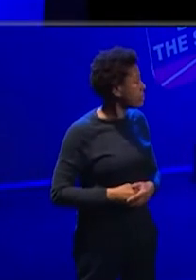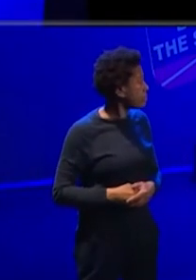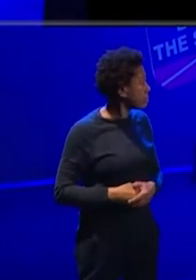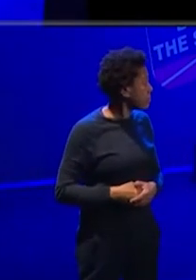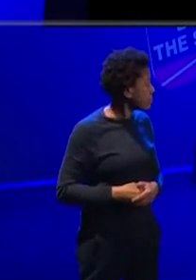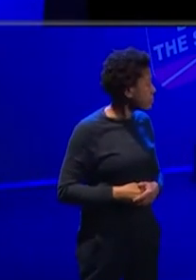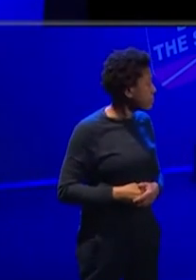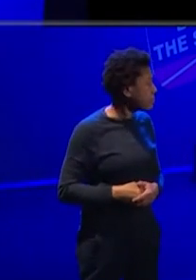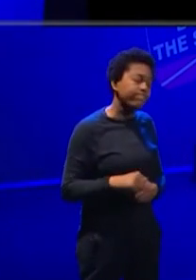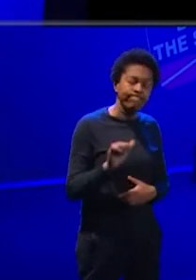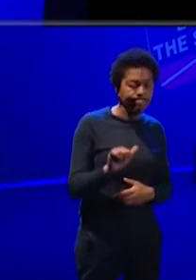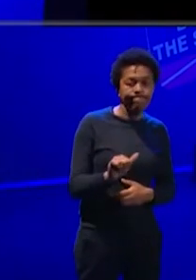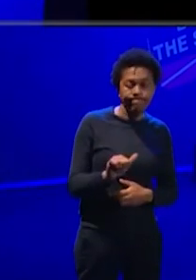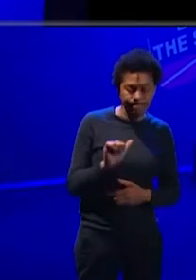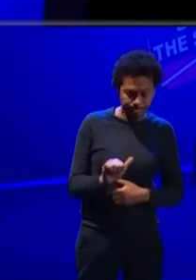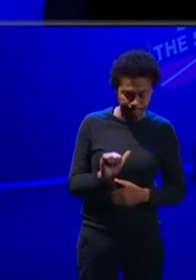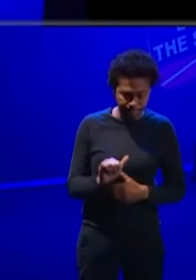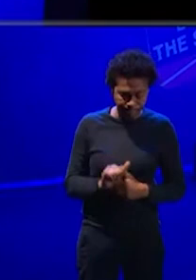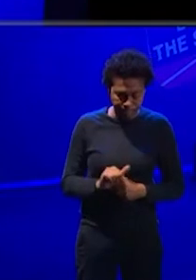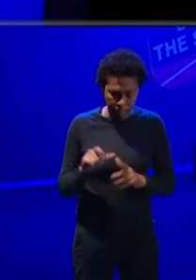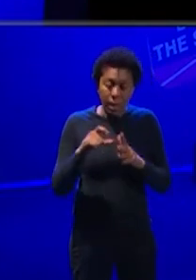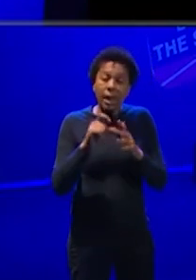Yeah, it's a challenge.